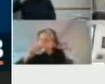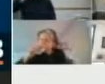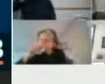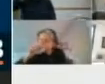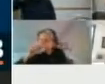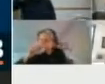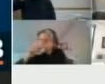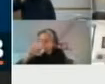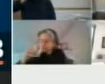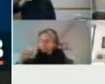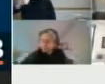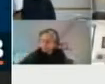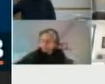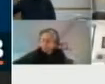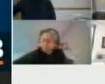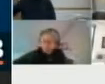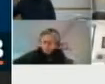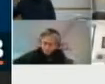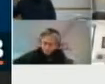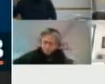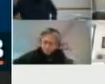parking. Thank you.